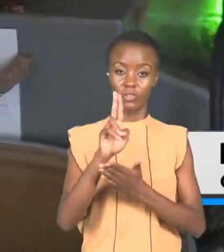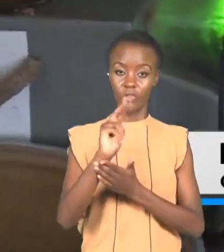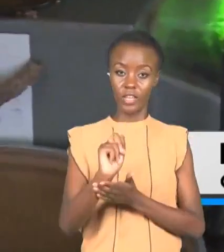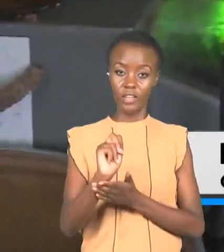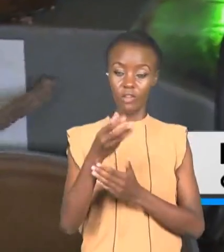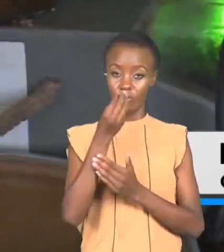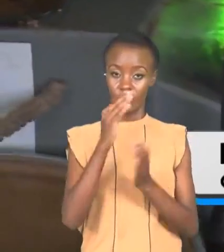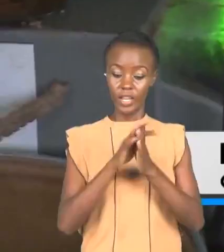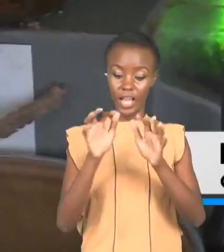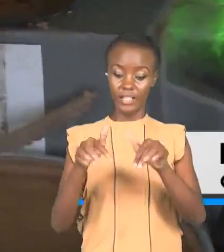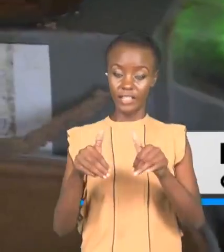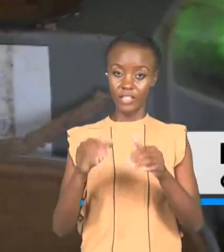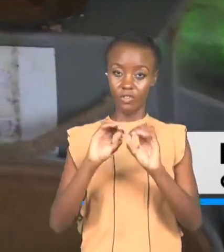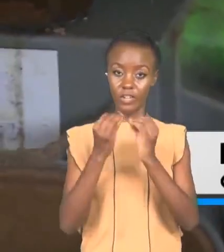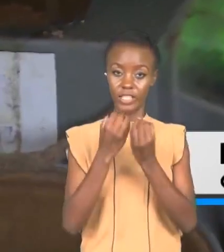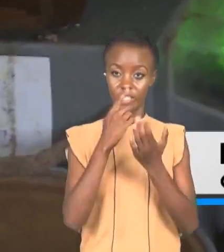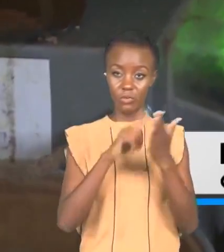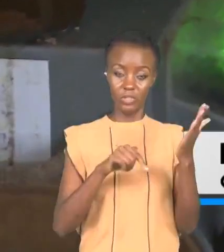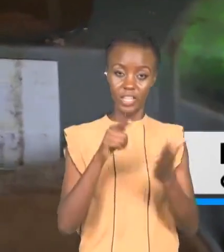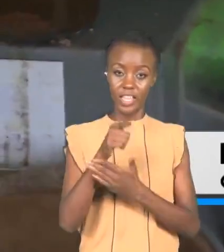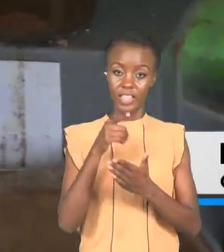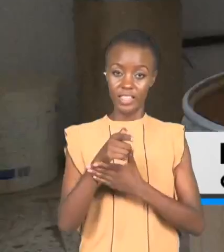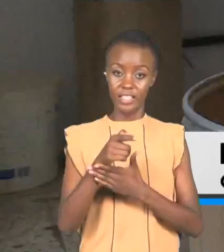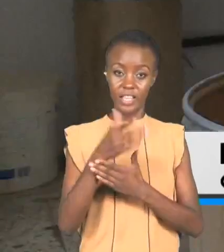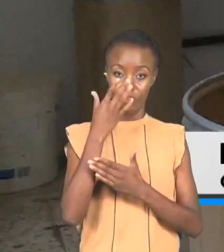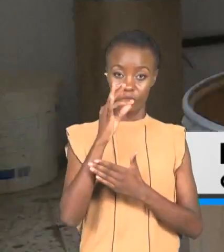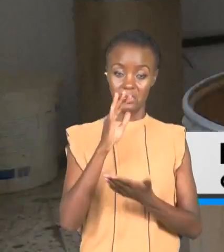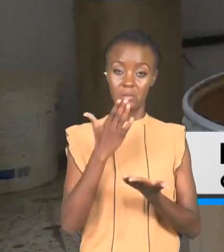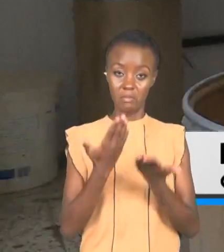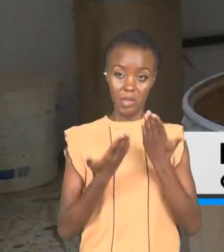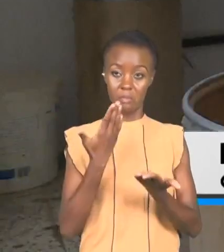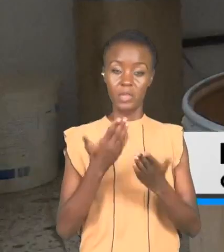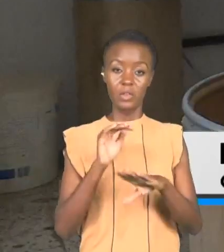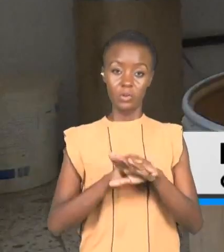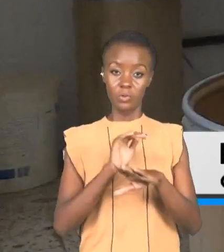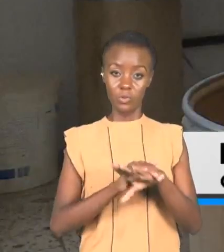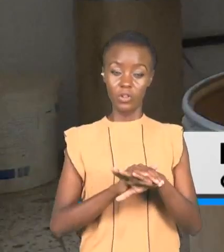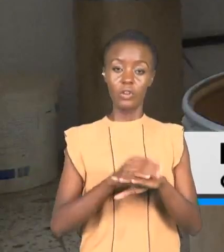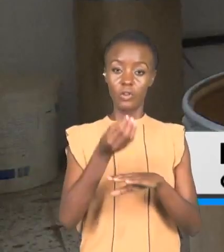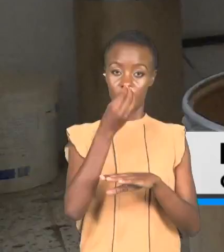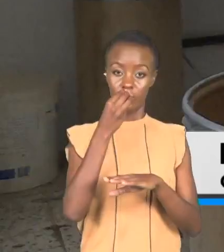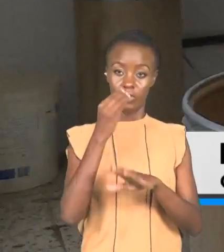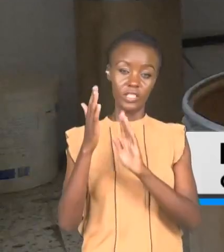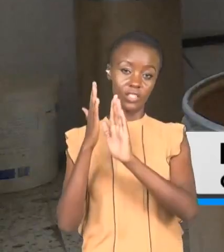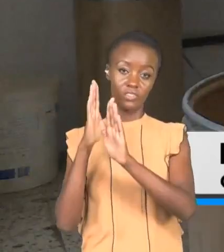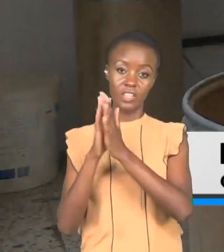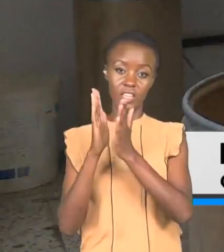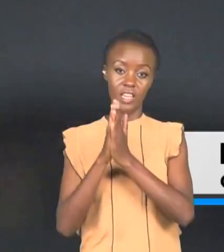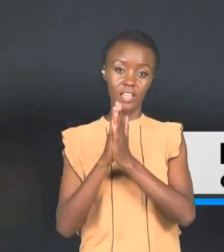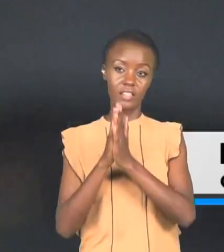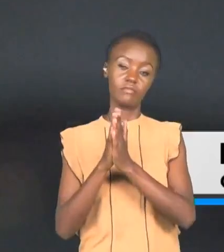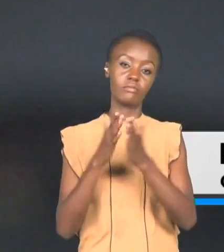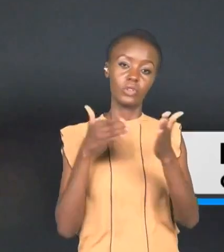and Agriculture Organization FAO concluded prickly pears could be the answer to much of the world's food security woes and prevent soil